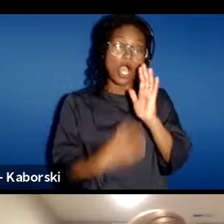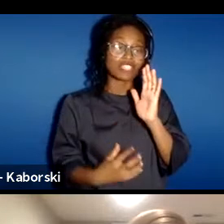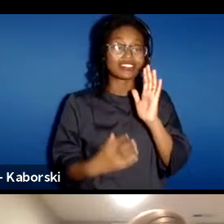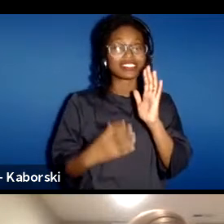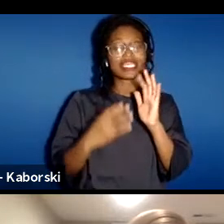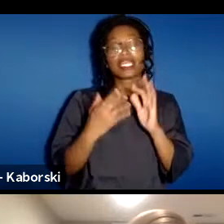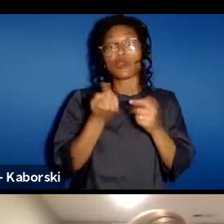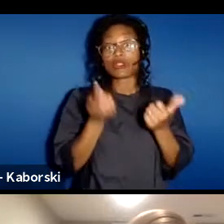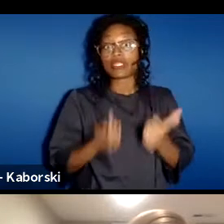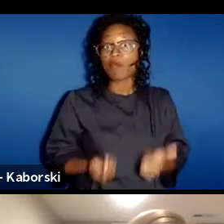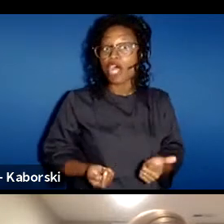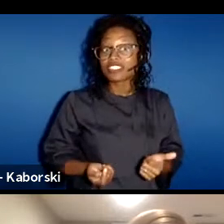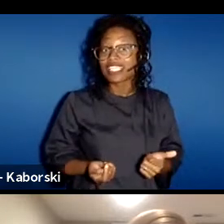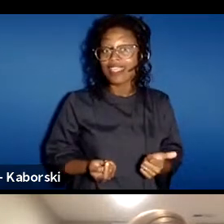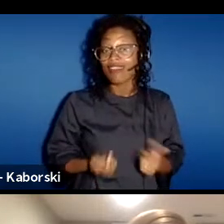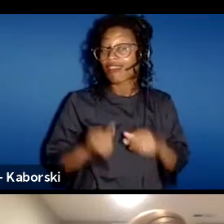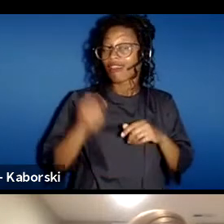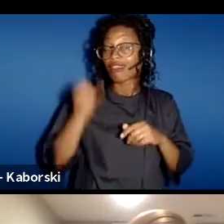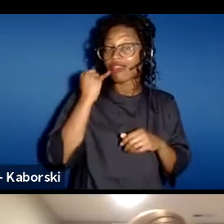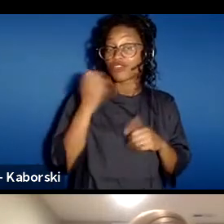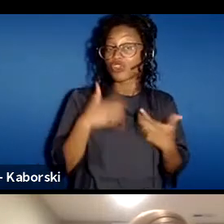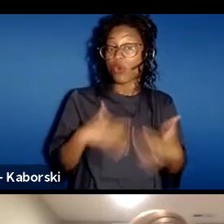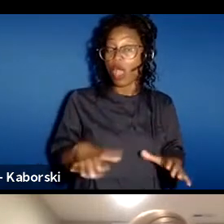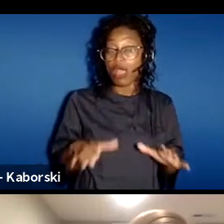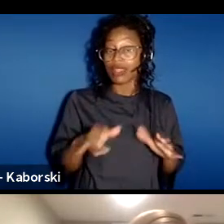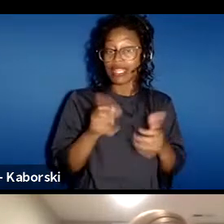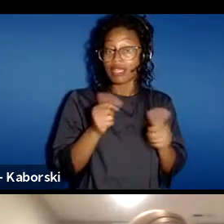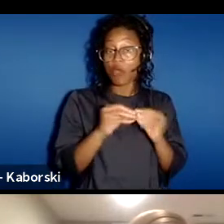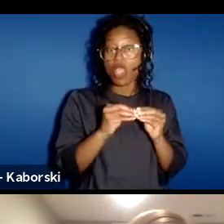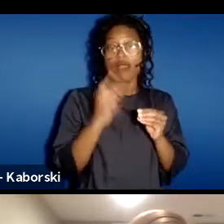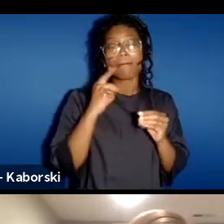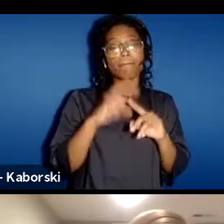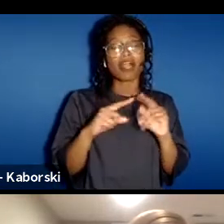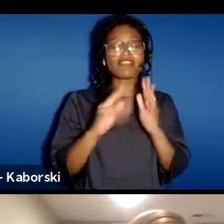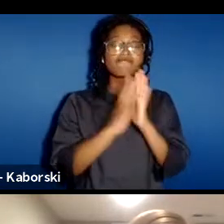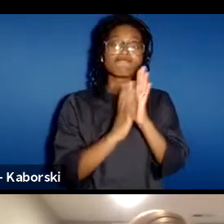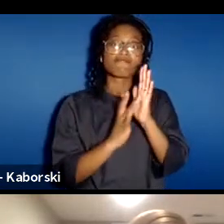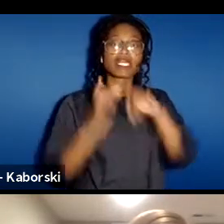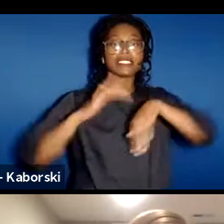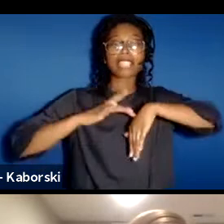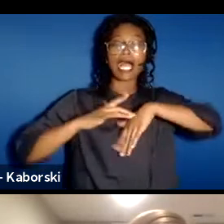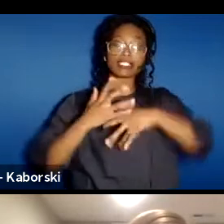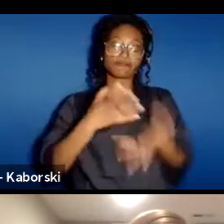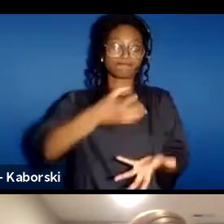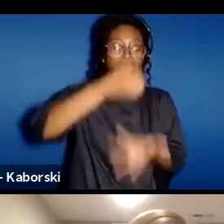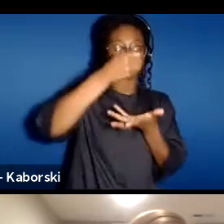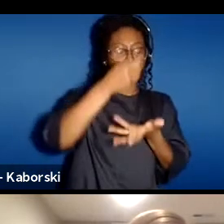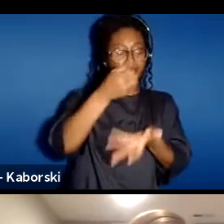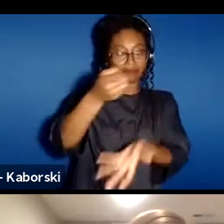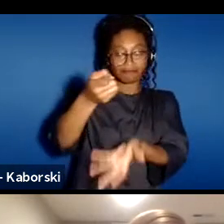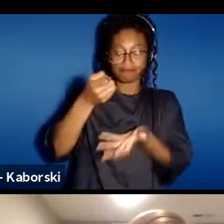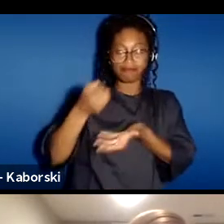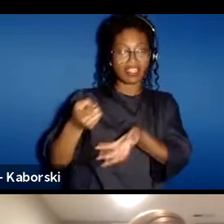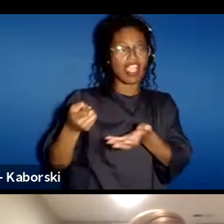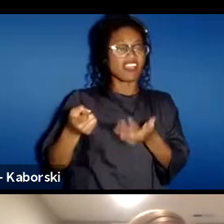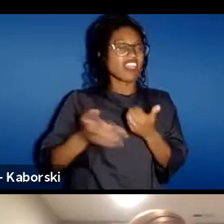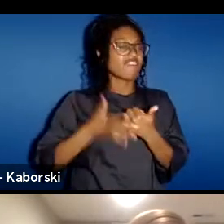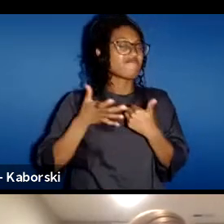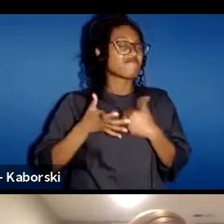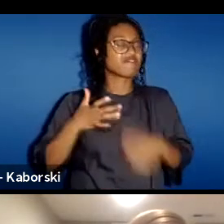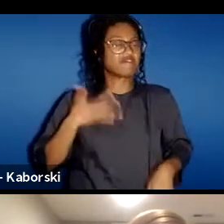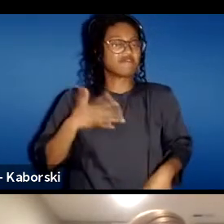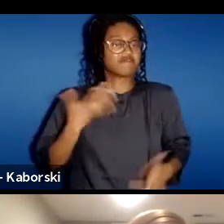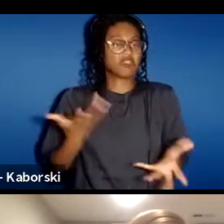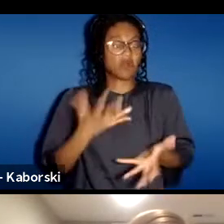You're thinking about, at least to me, of the tactile sense that you're providing to someone when they hold the bottle. So there's something they can physically feel. That goes on